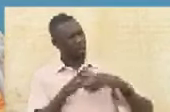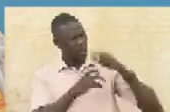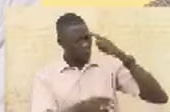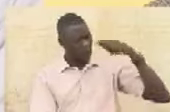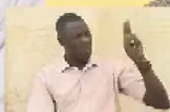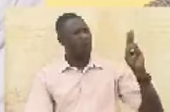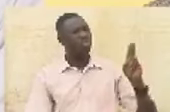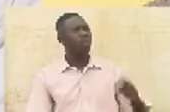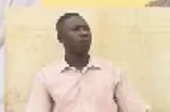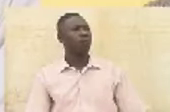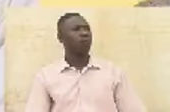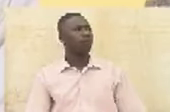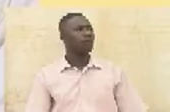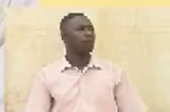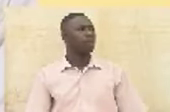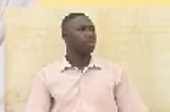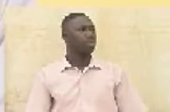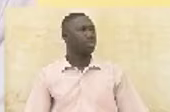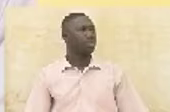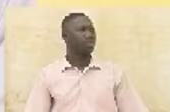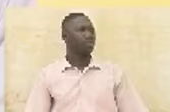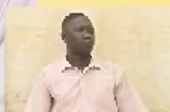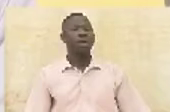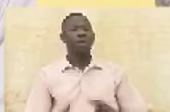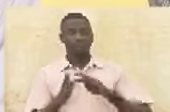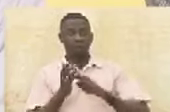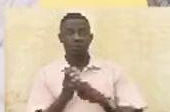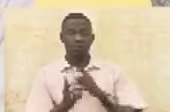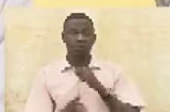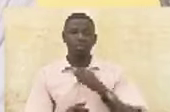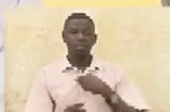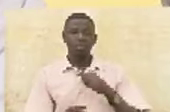departed. Okay.